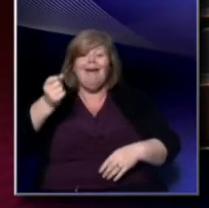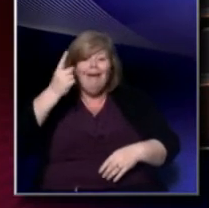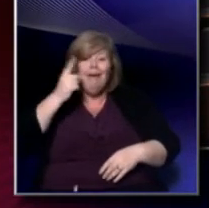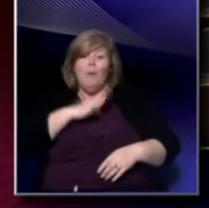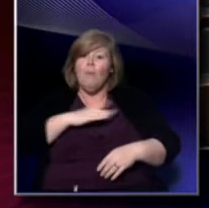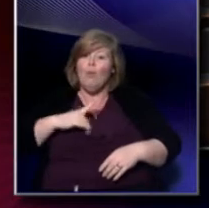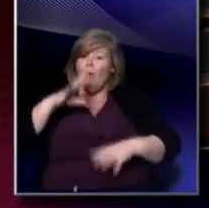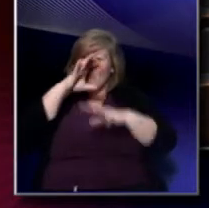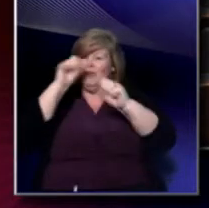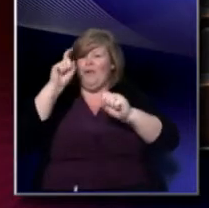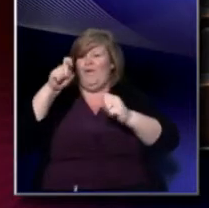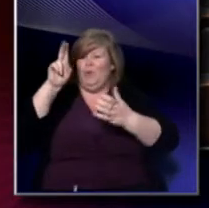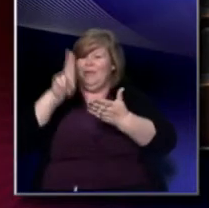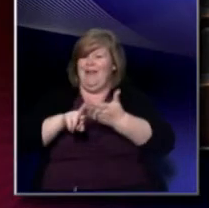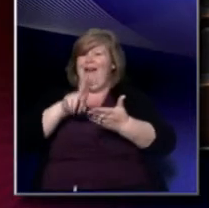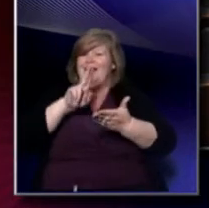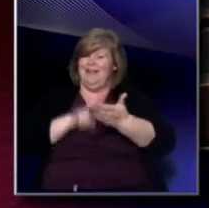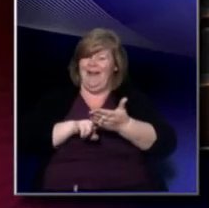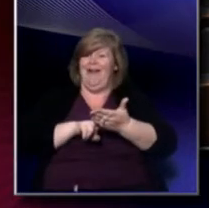president.